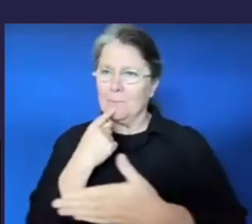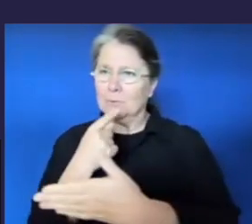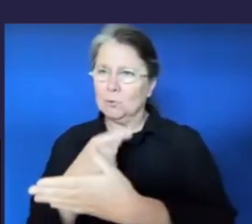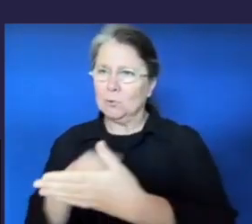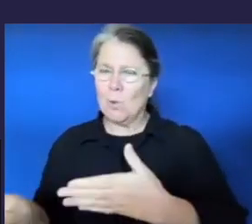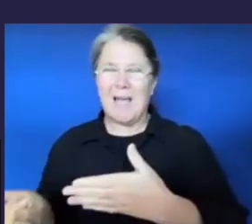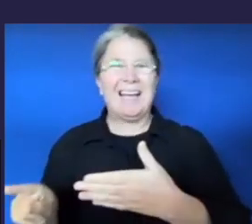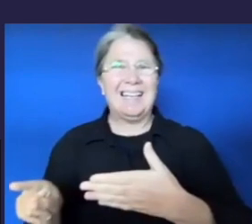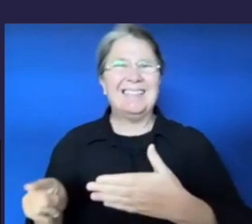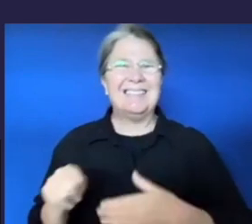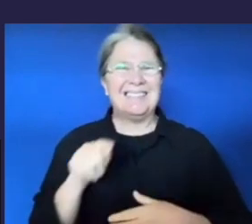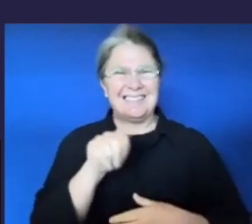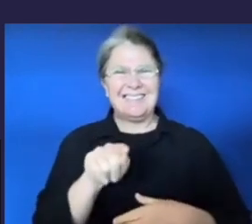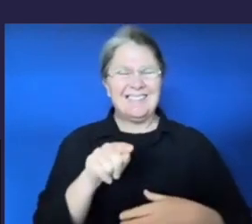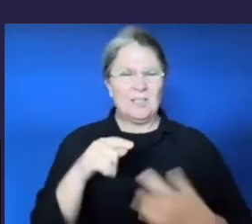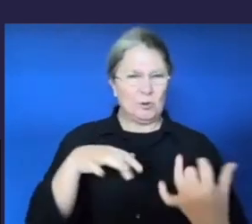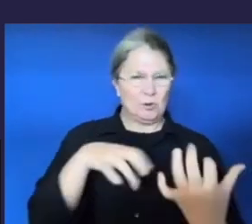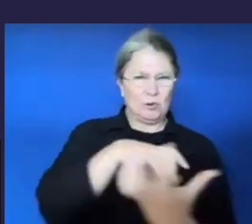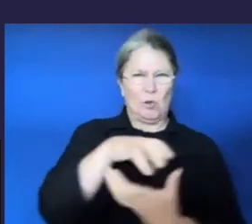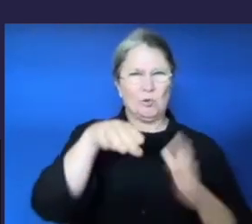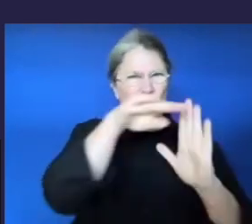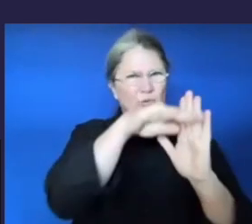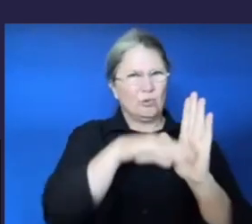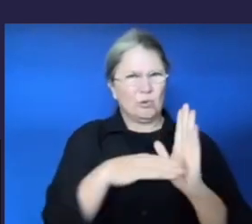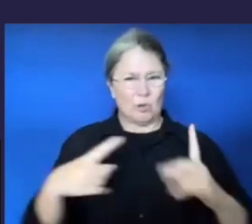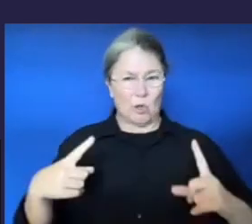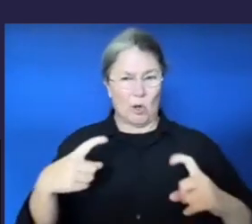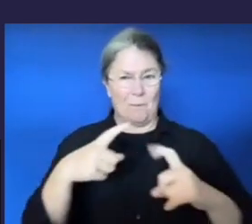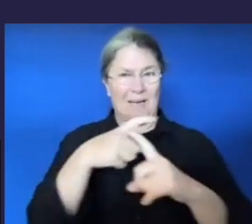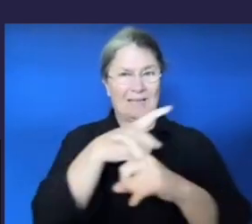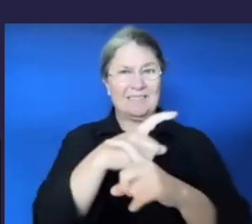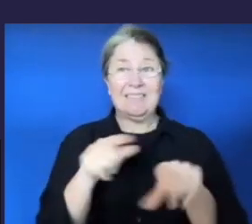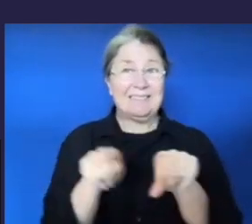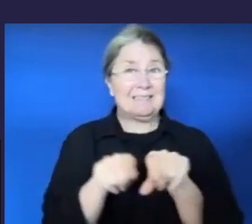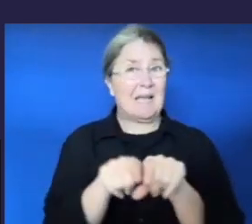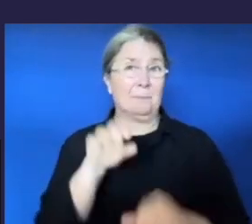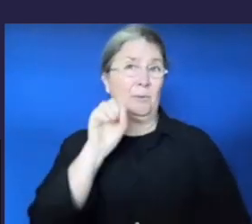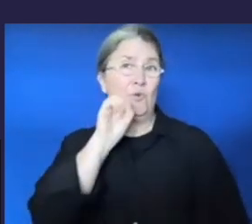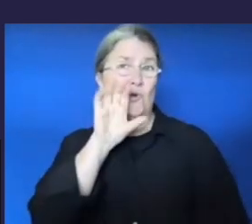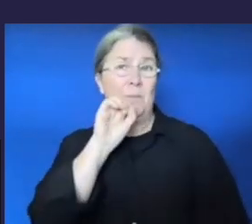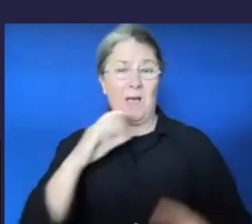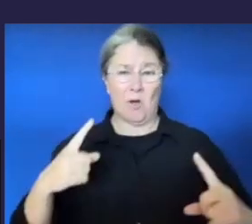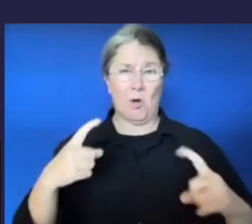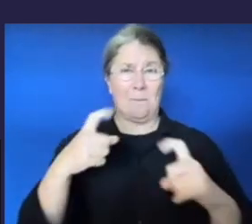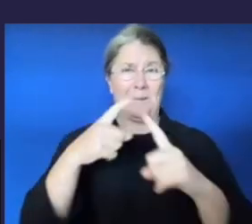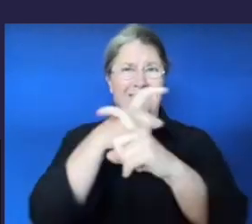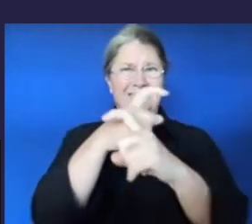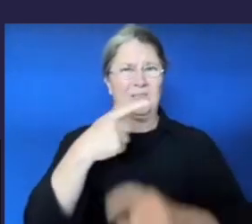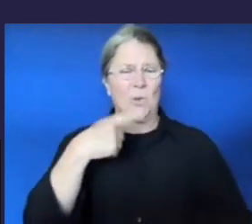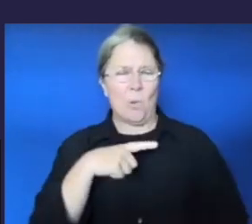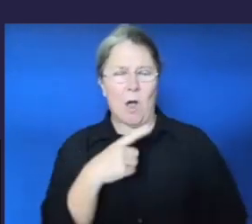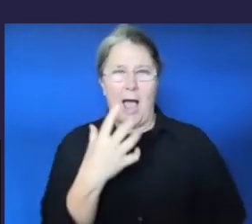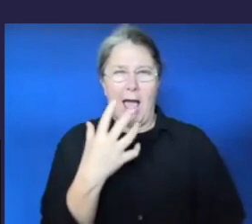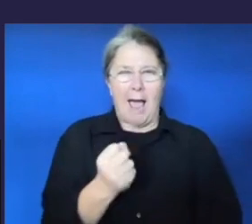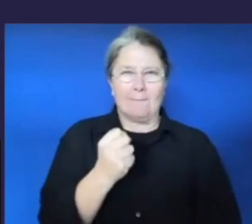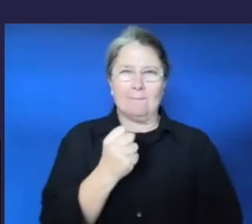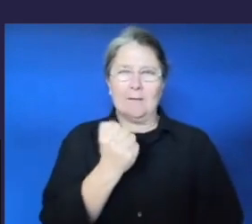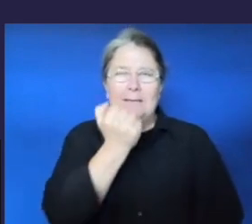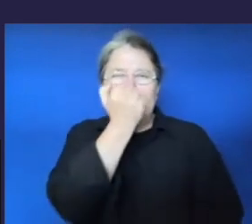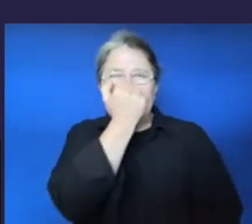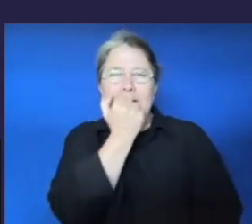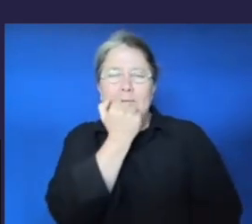very complex. Humor, for example, is complicated because it involves a very subtle twist of